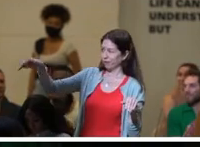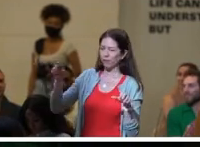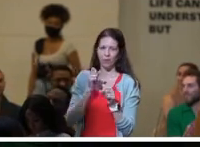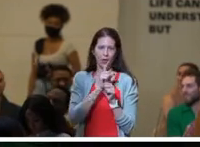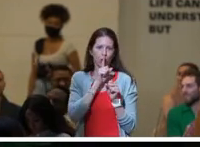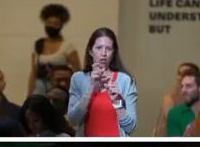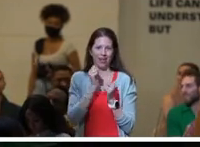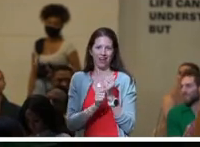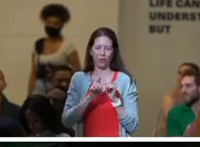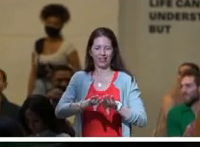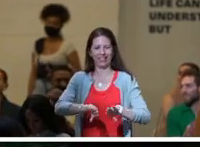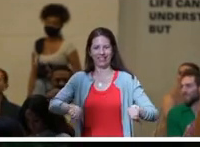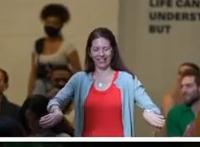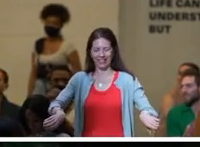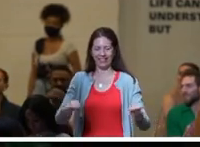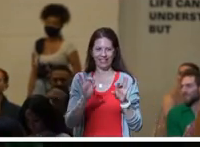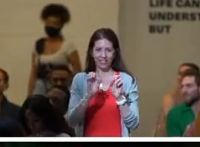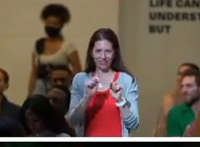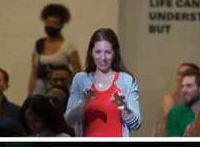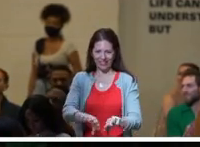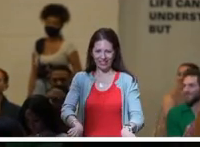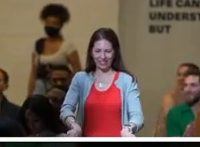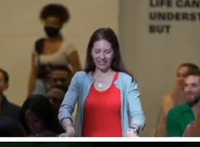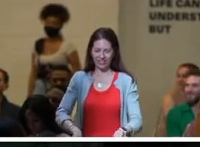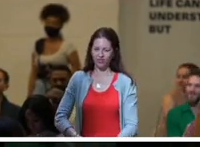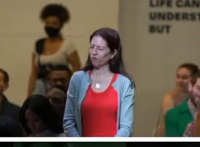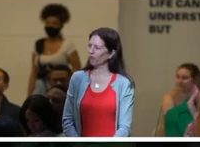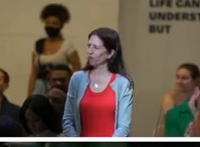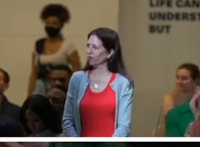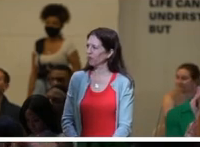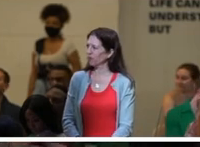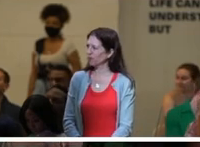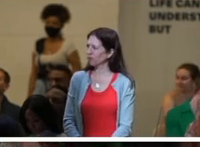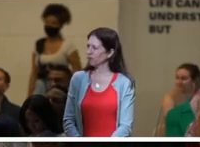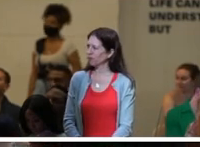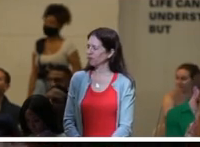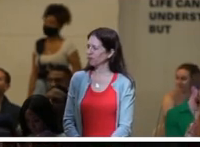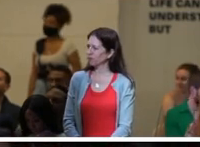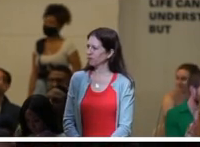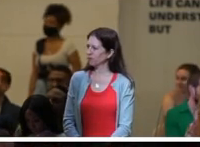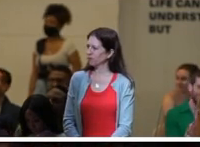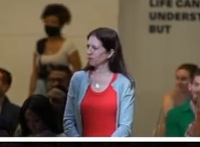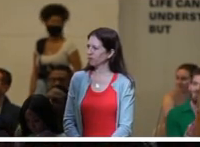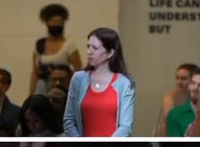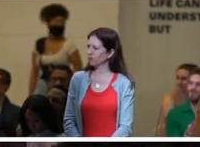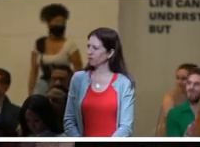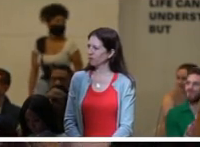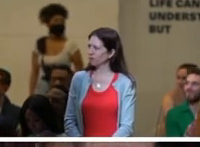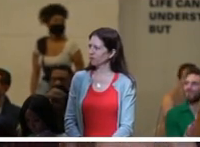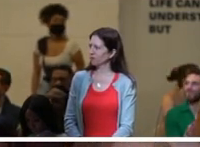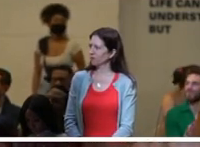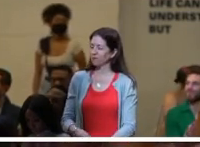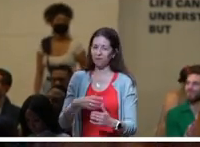sure you guys scoot those feet in scoot and give those our feet. Models some space to walk. I just want to shout out everybody who's